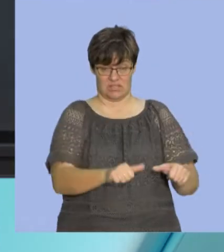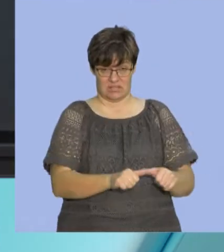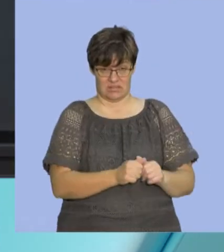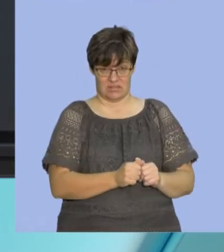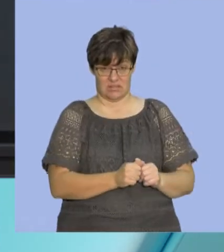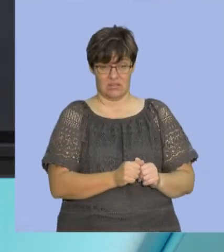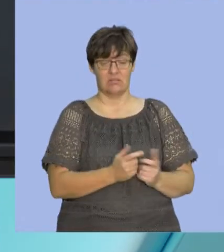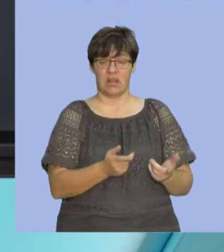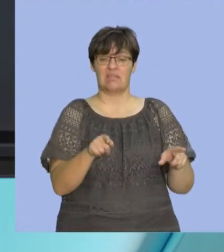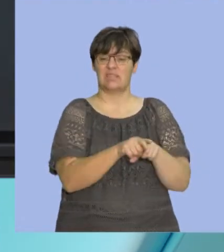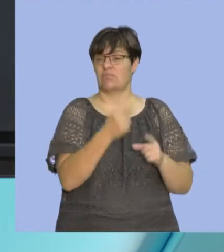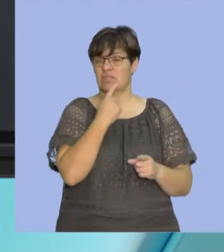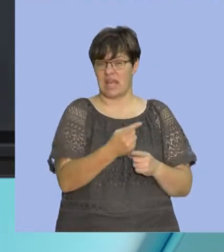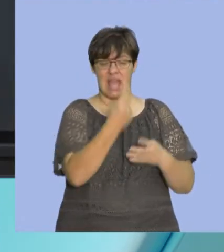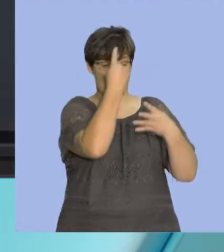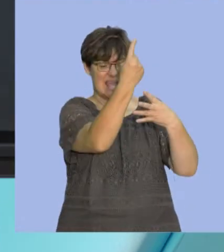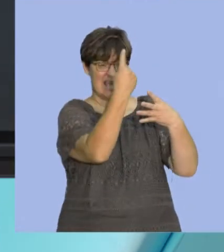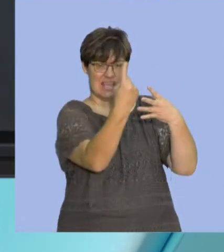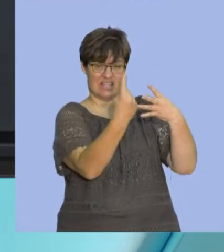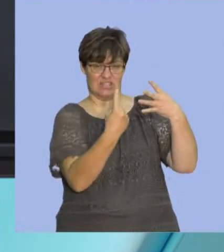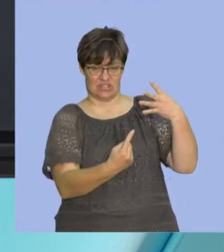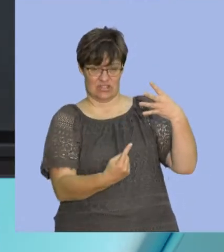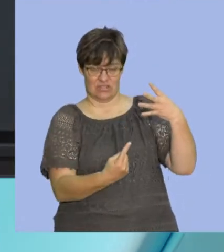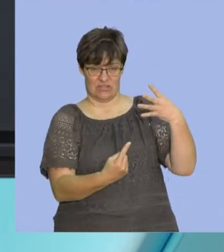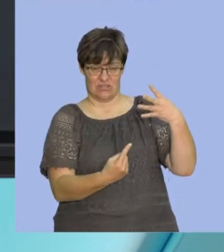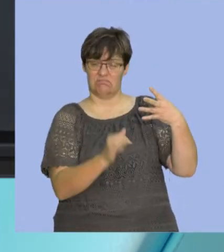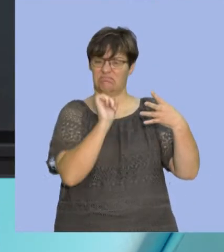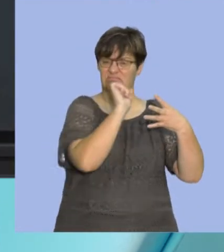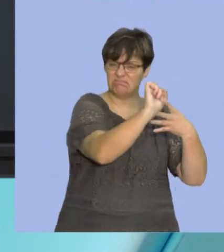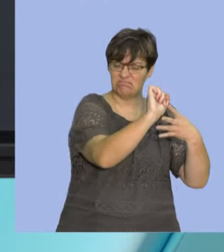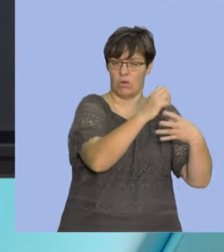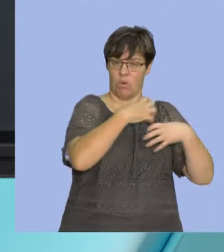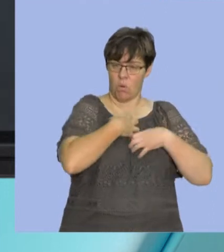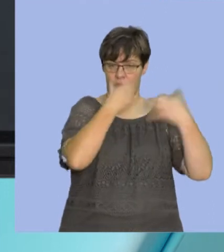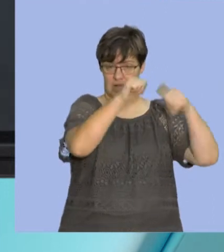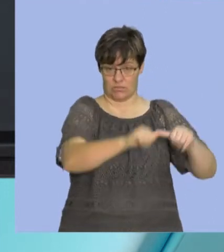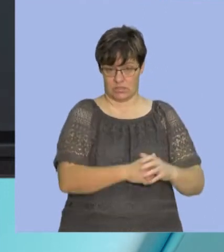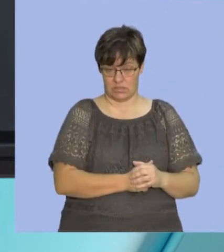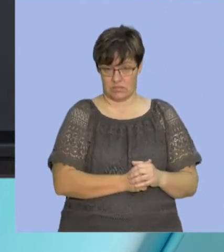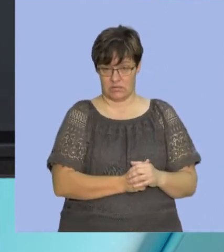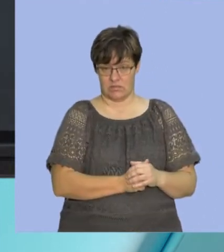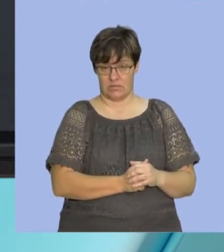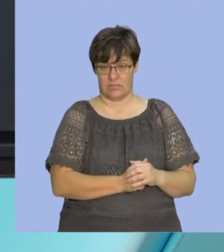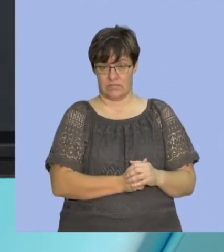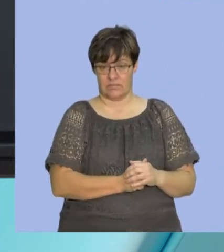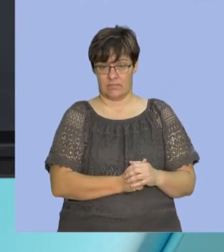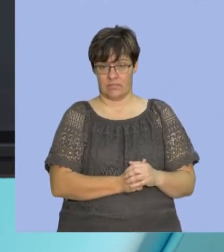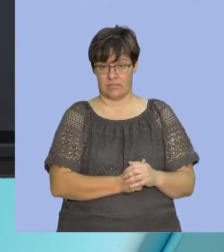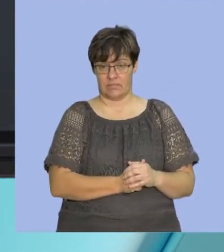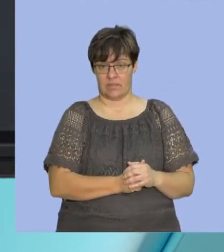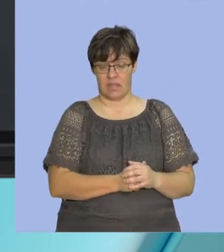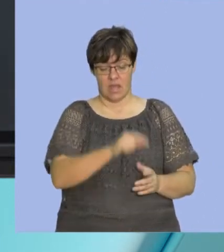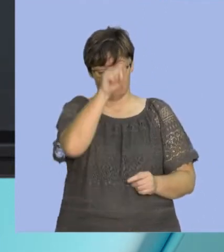creditor. Like we said, each creditor has his or her own account. If you take the